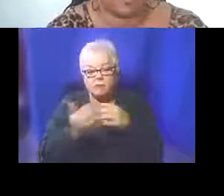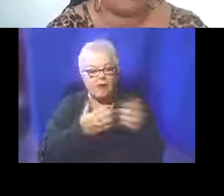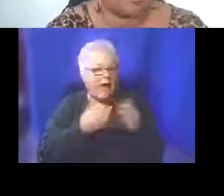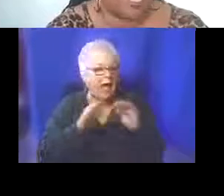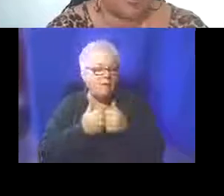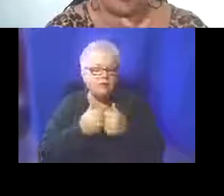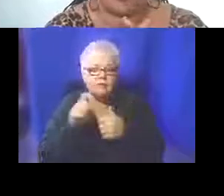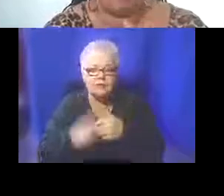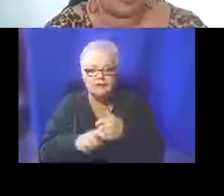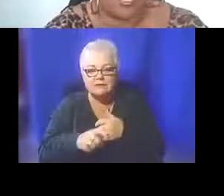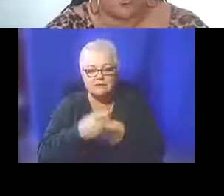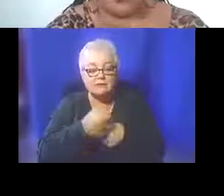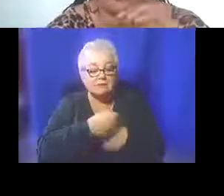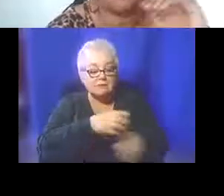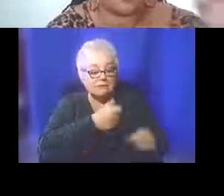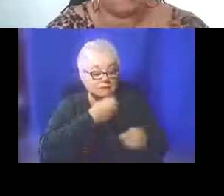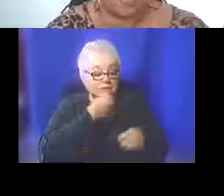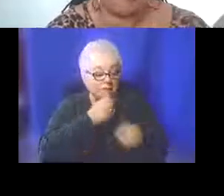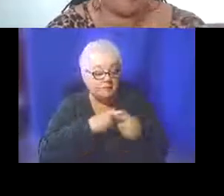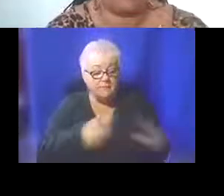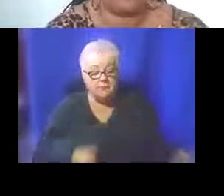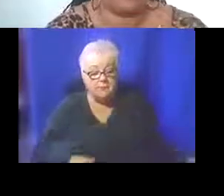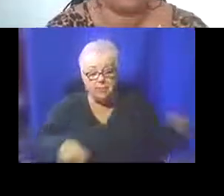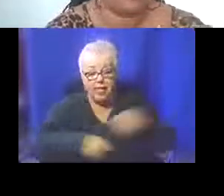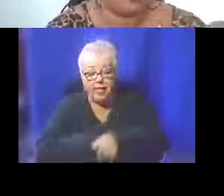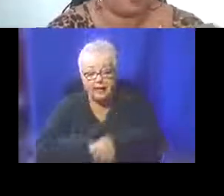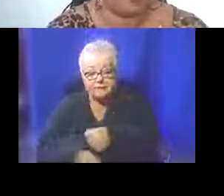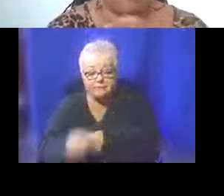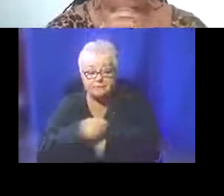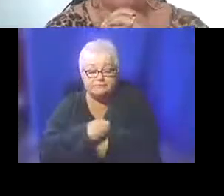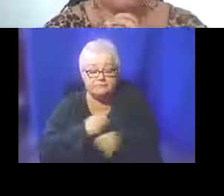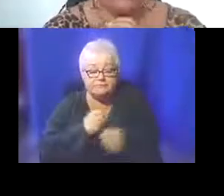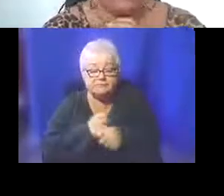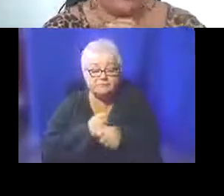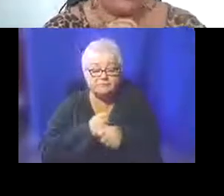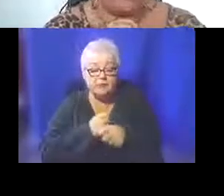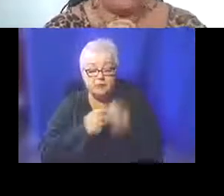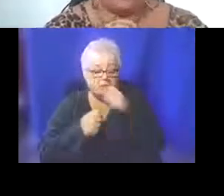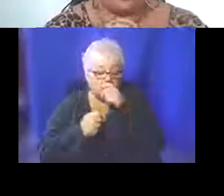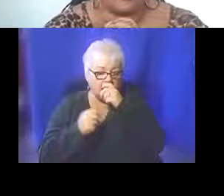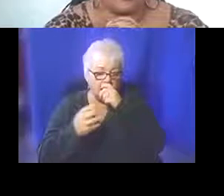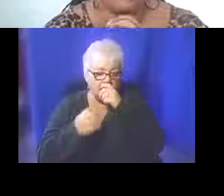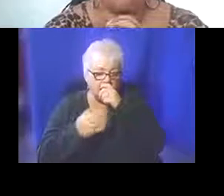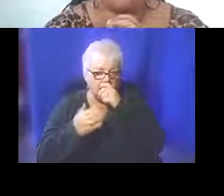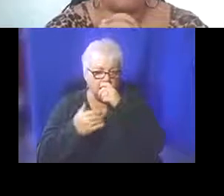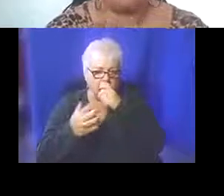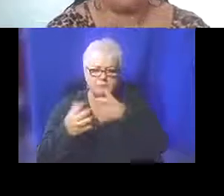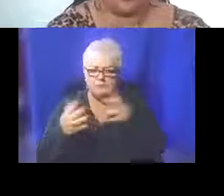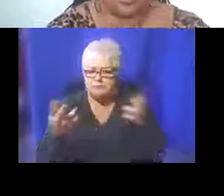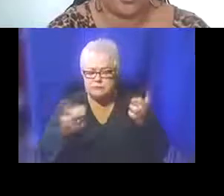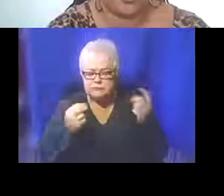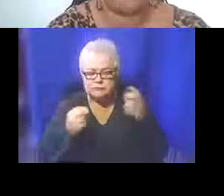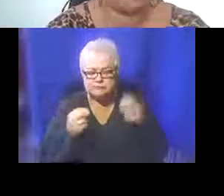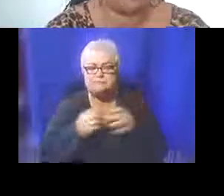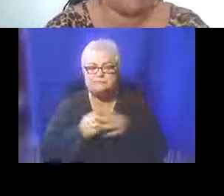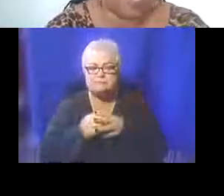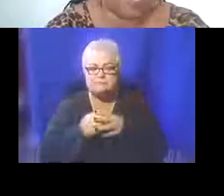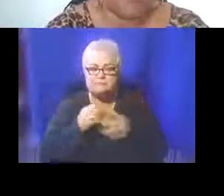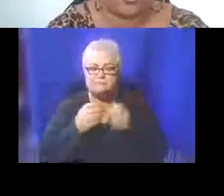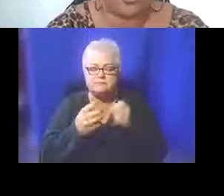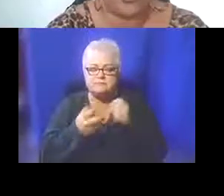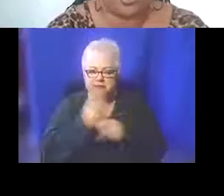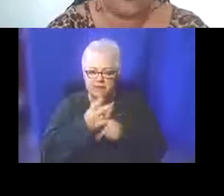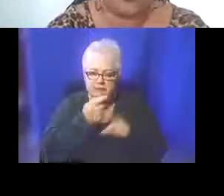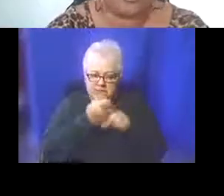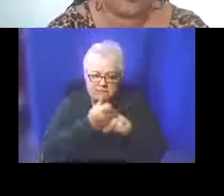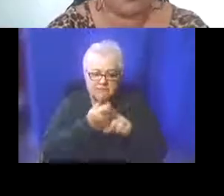if you need to grab a snack, a blanket, step away from your computer or go away from your computer or whatever you need to do, feel free, and then come back